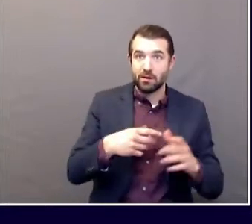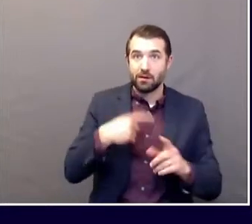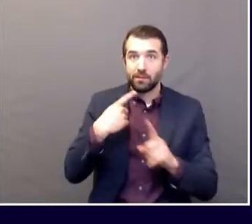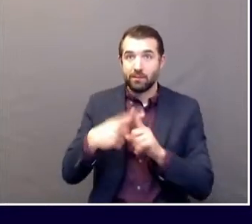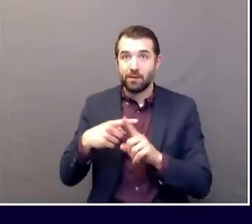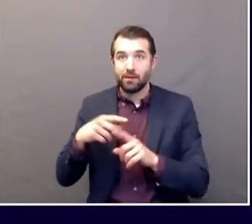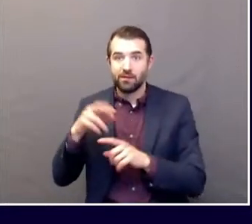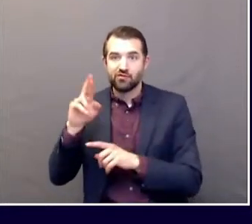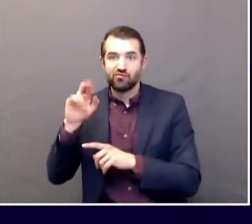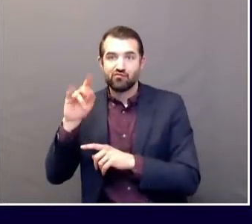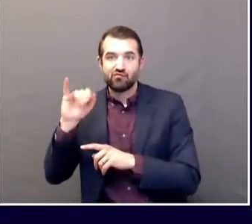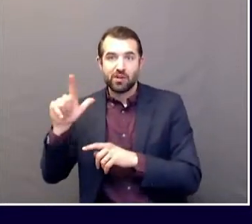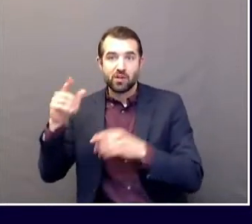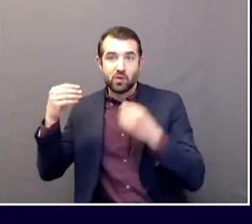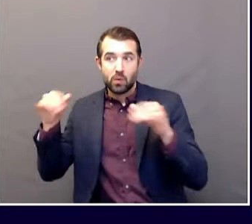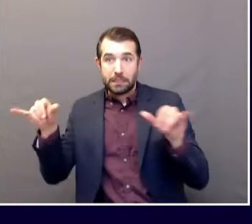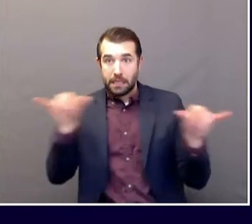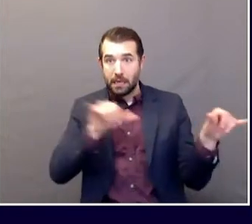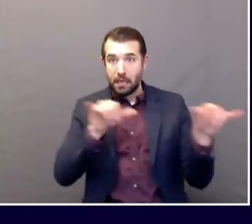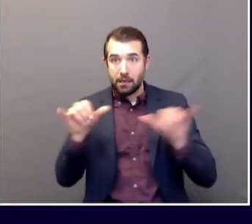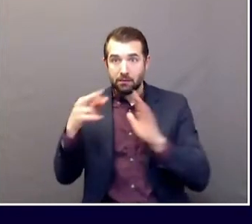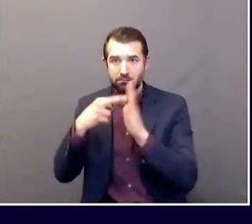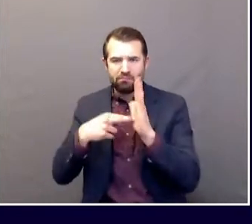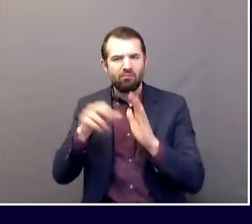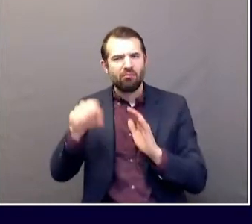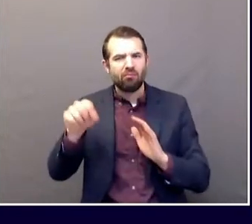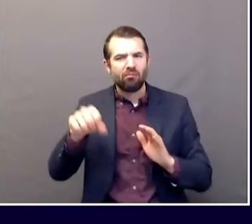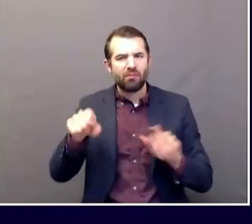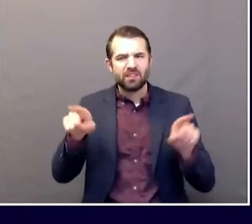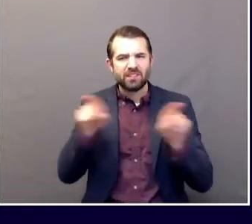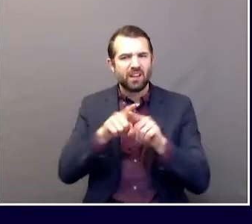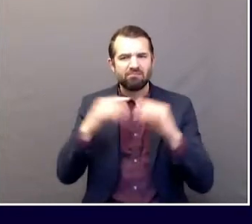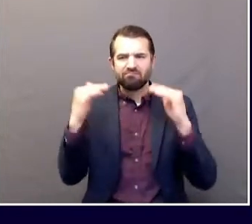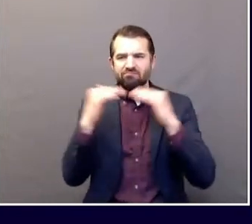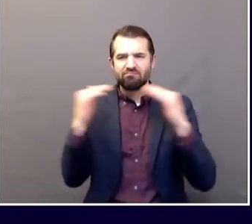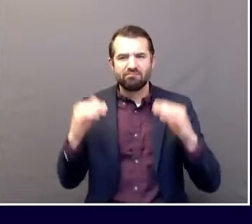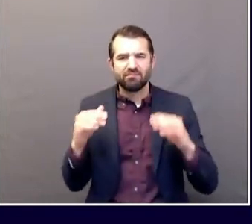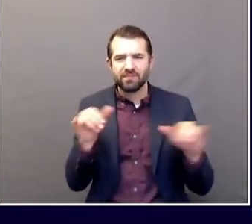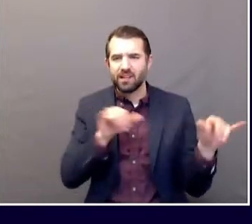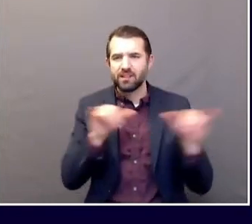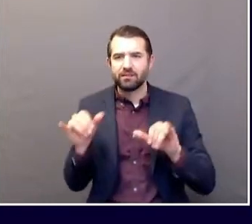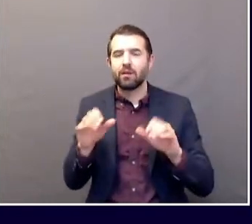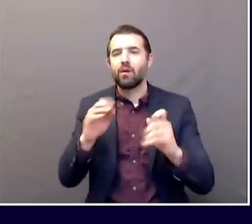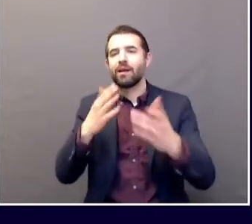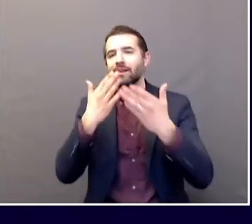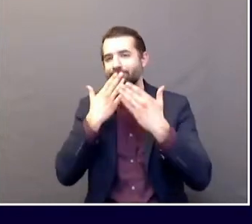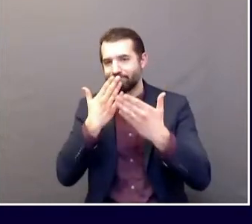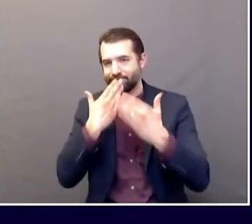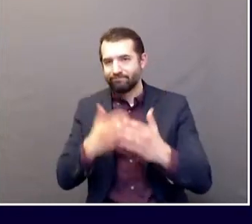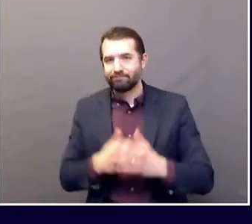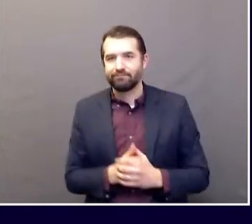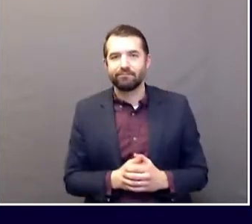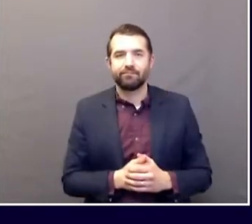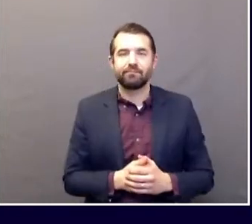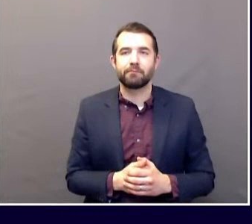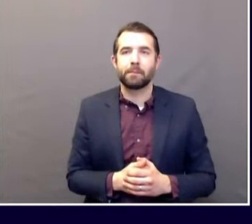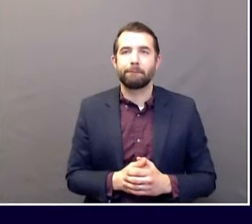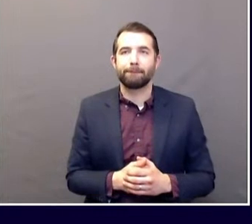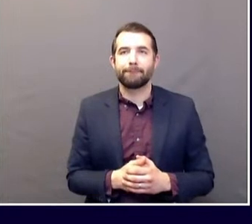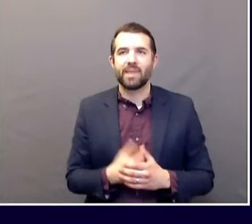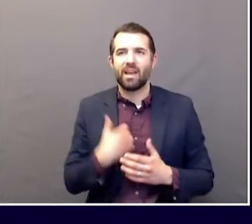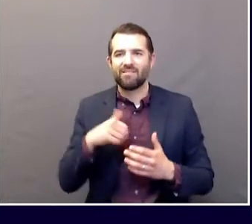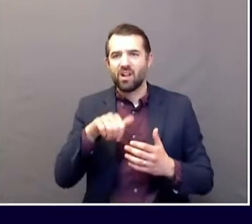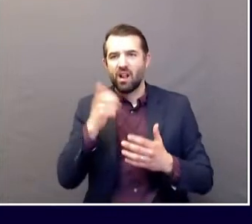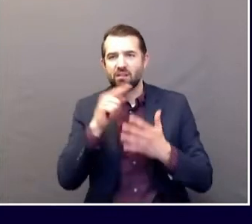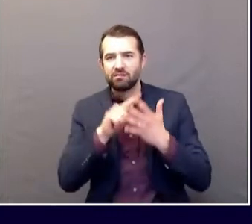great. Understood. Thank you very much. Being situated here at the back of the line, my other questions were handled already, so thank you to everyone for